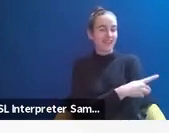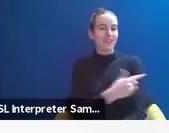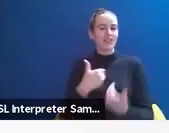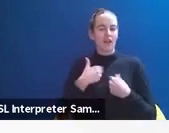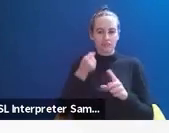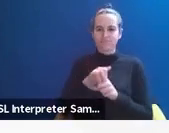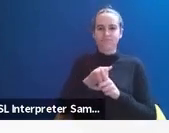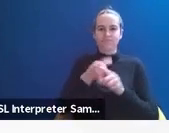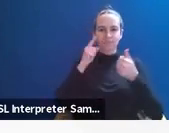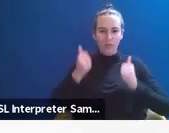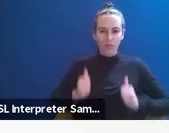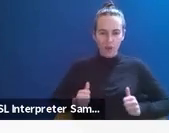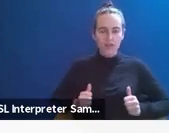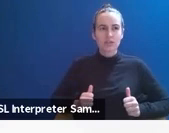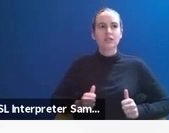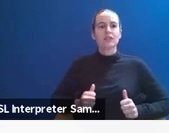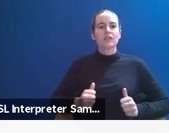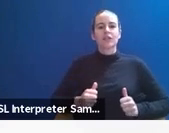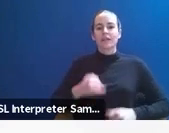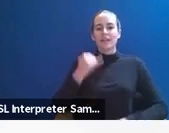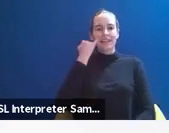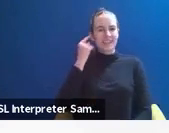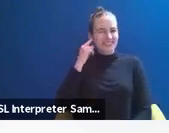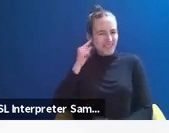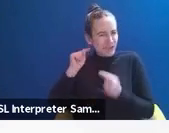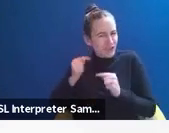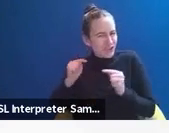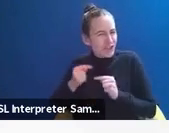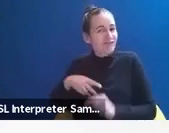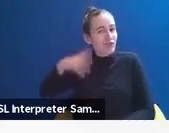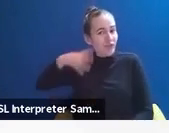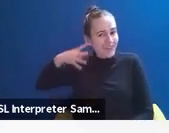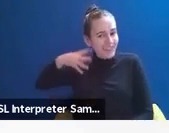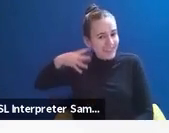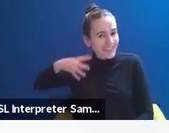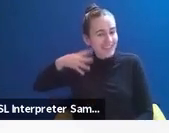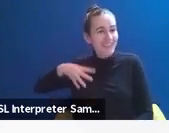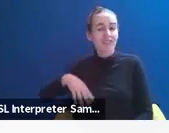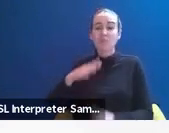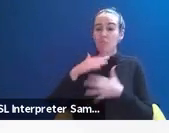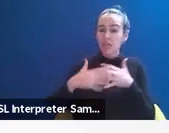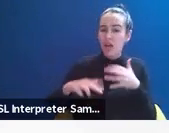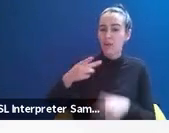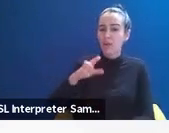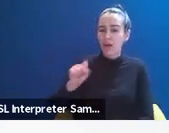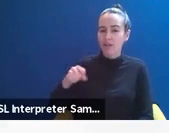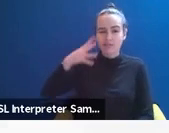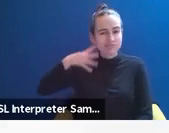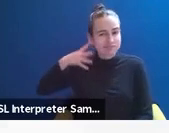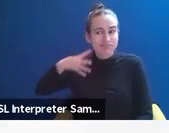hearing loss, if they're reporting ear pain, if they have drainage from their ear or blood and pus coming from the